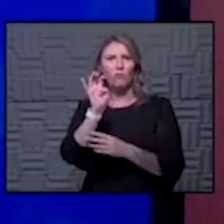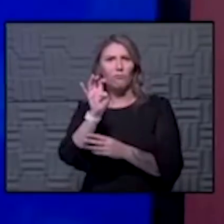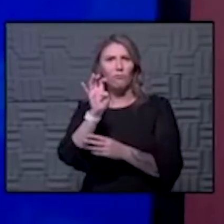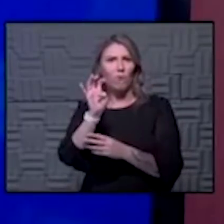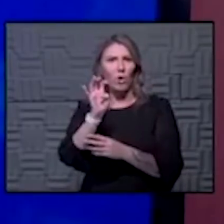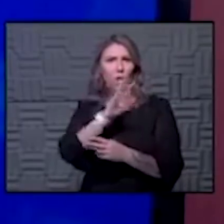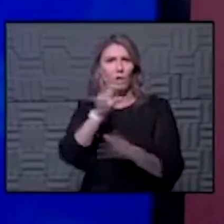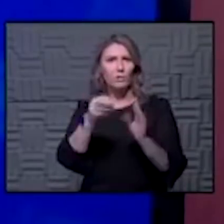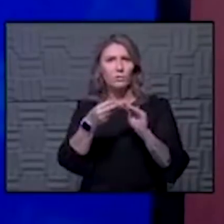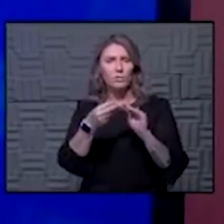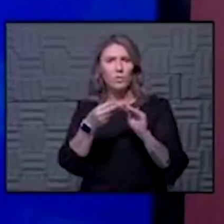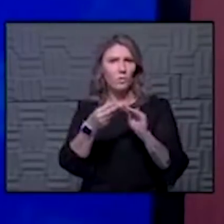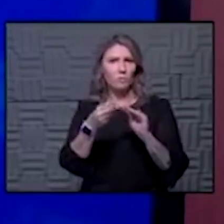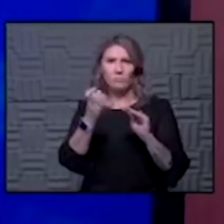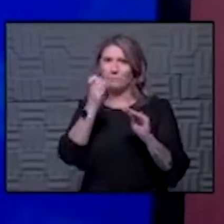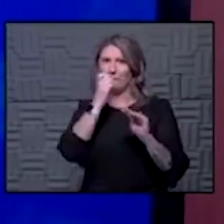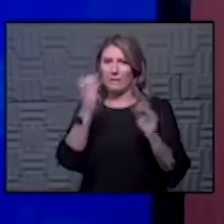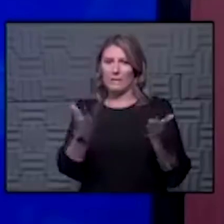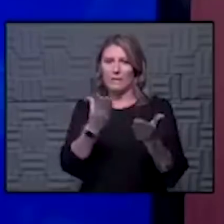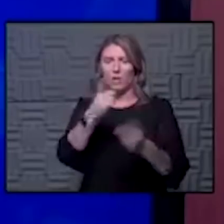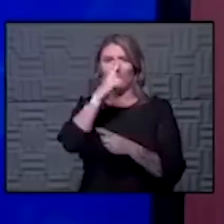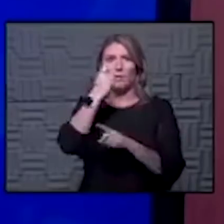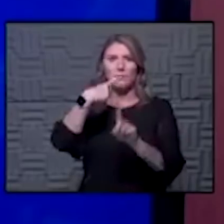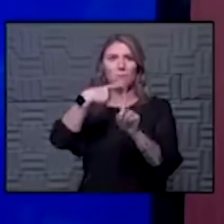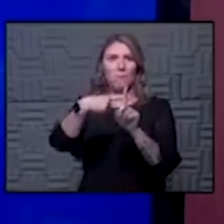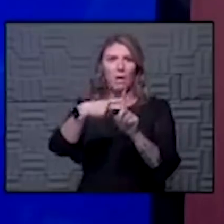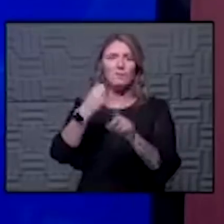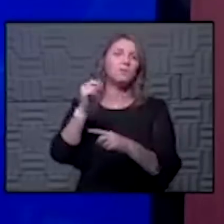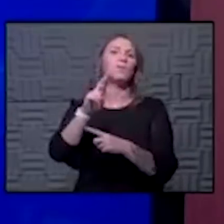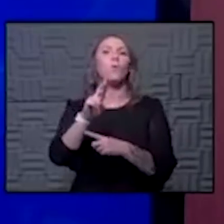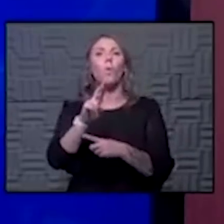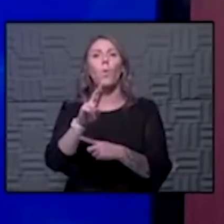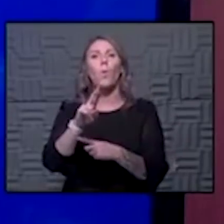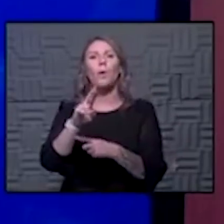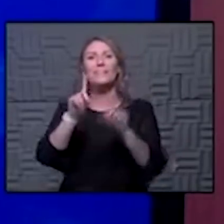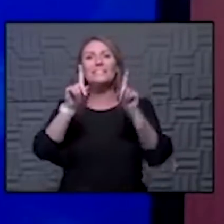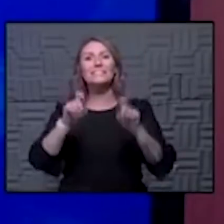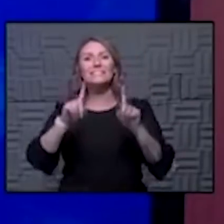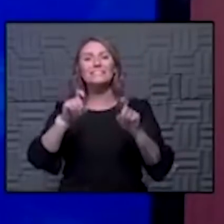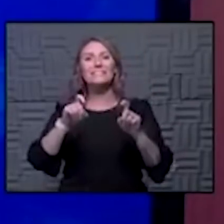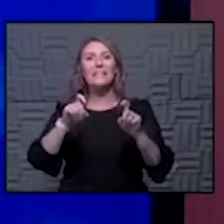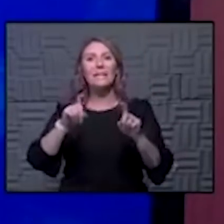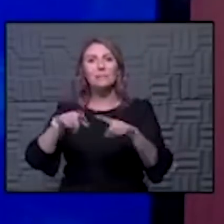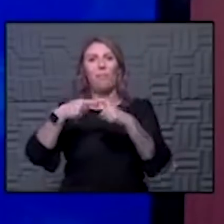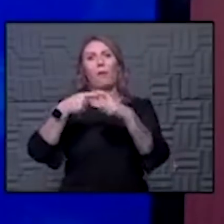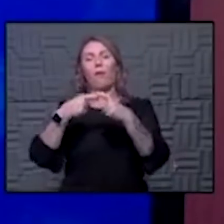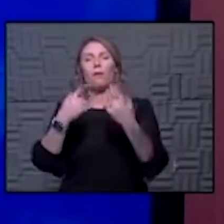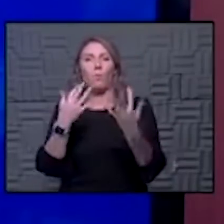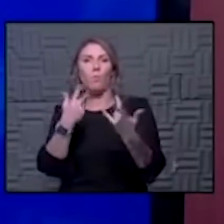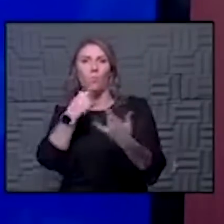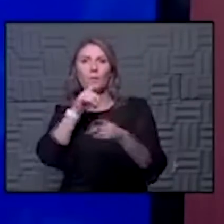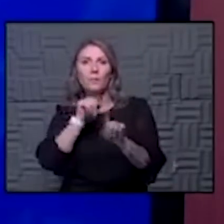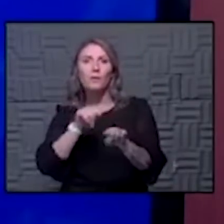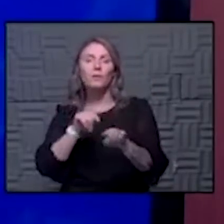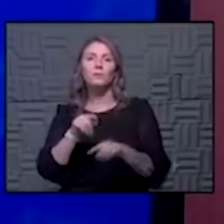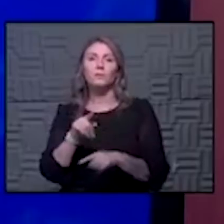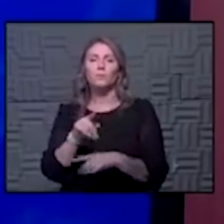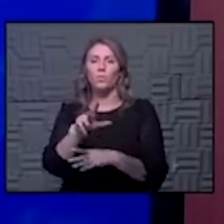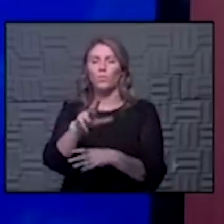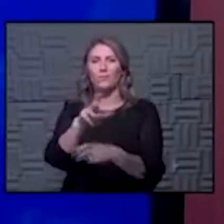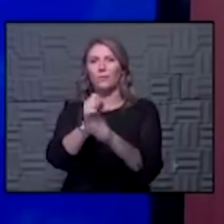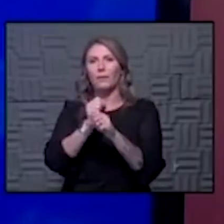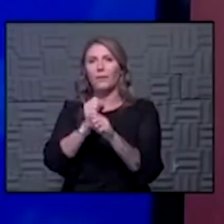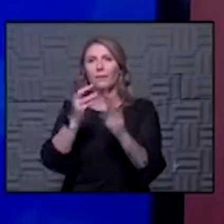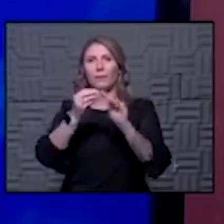400 total who are out because they are positive or because they have a test pending. And so we'll get those numbers